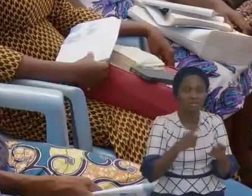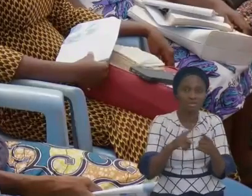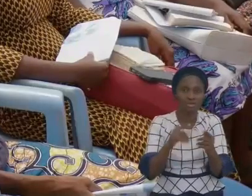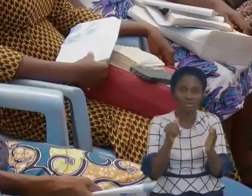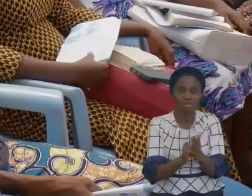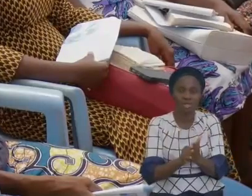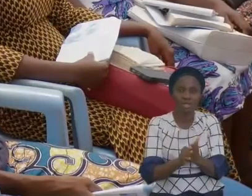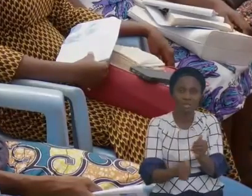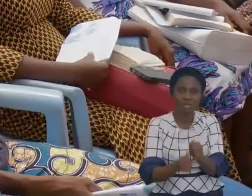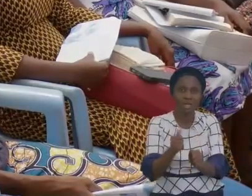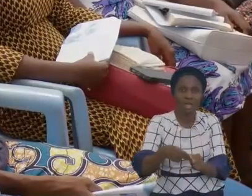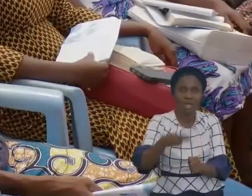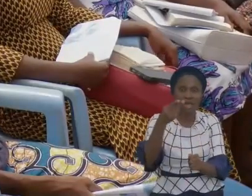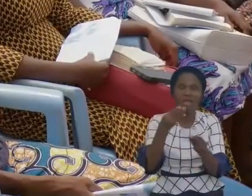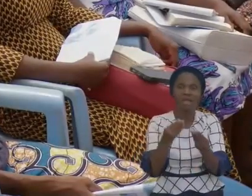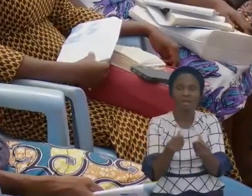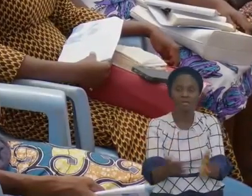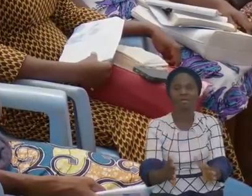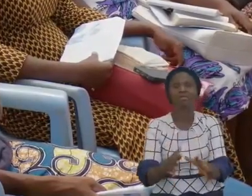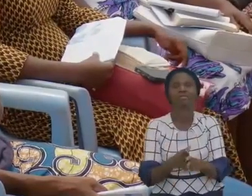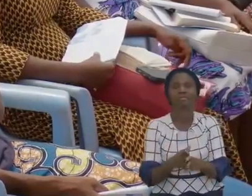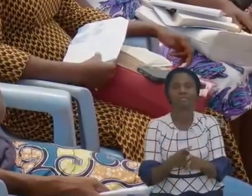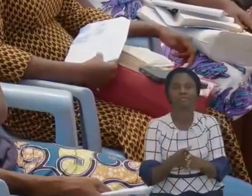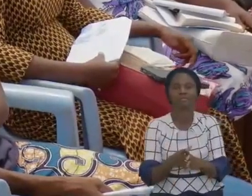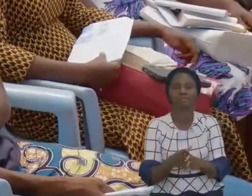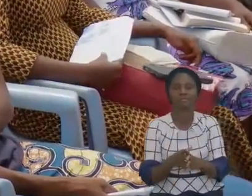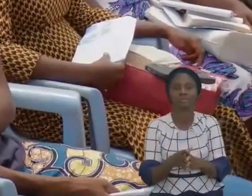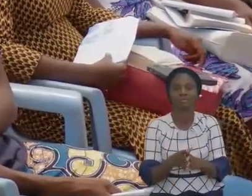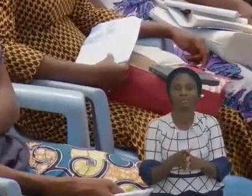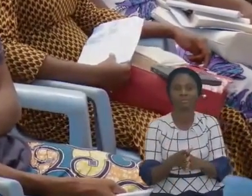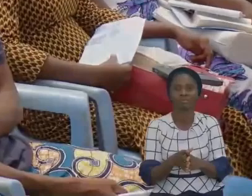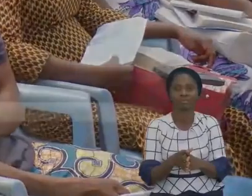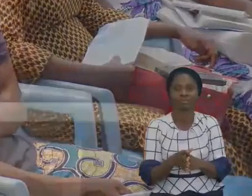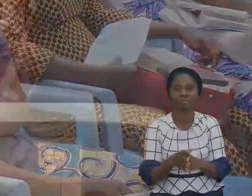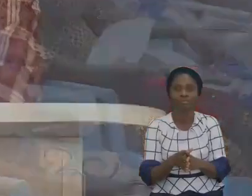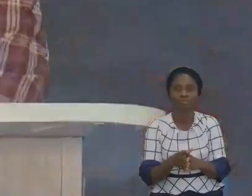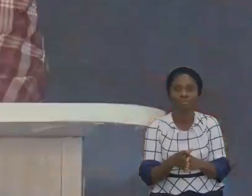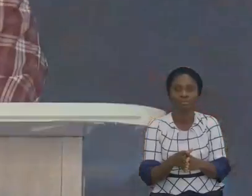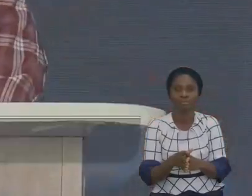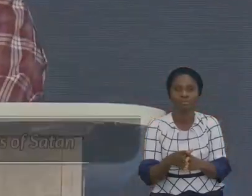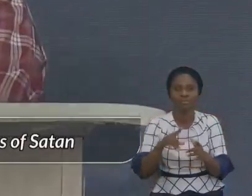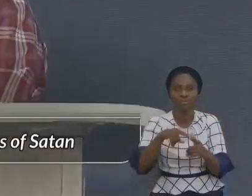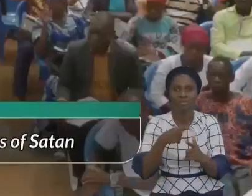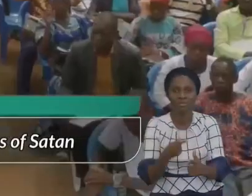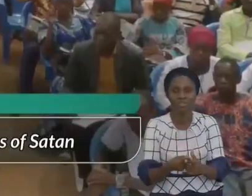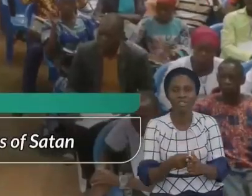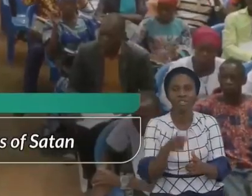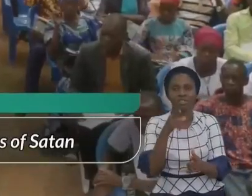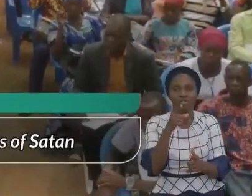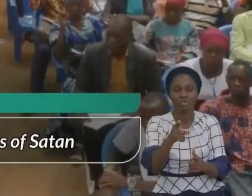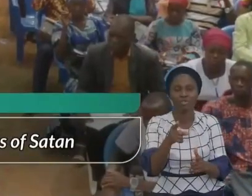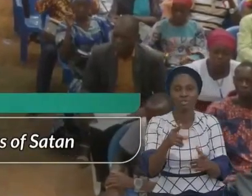And then you loose yourself from the shackles of Satan.